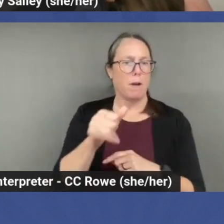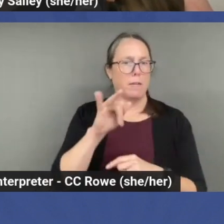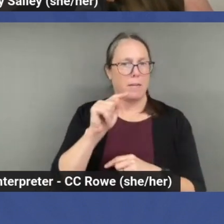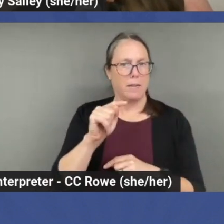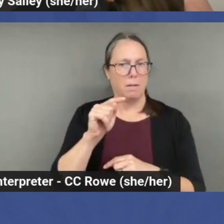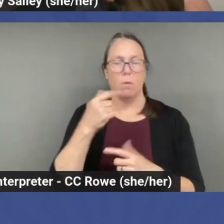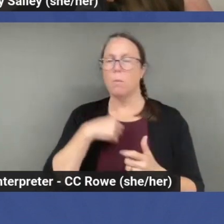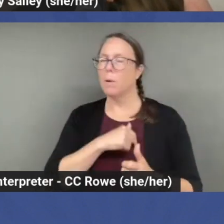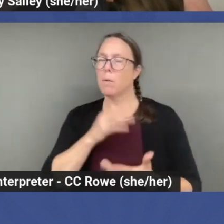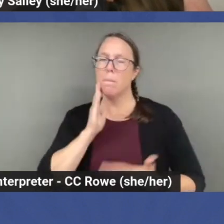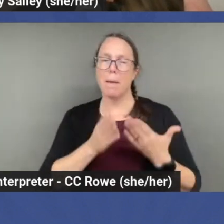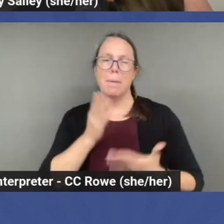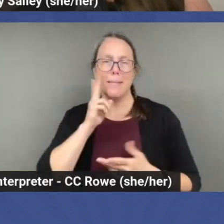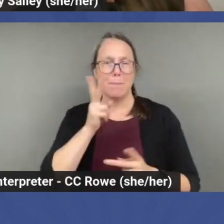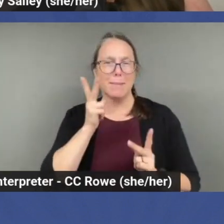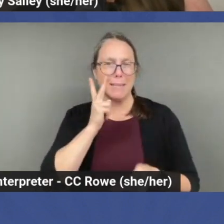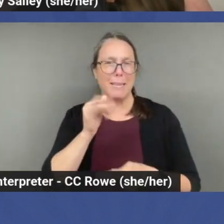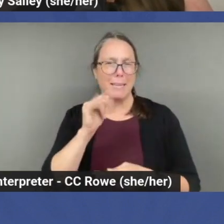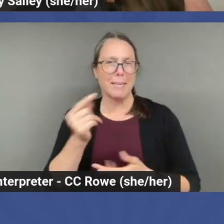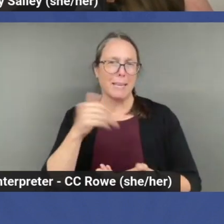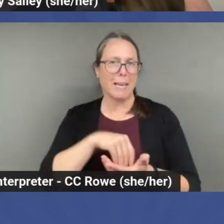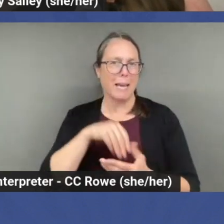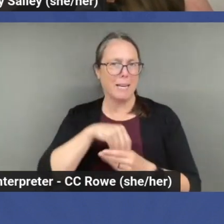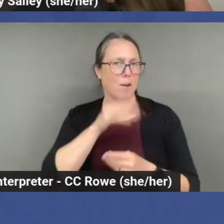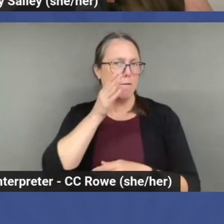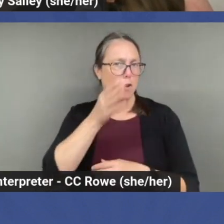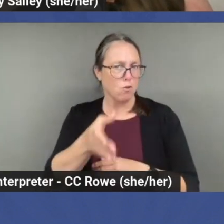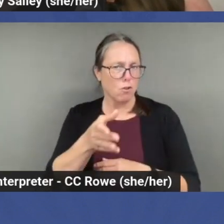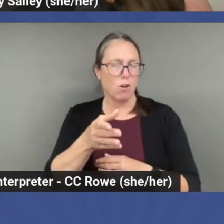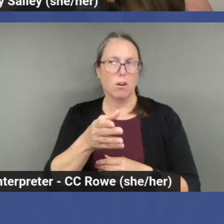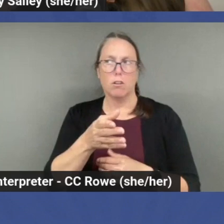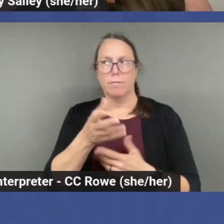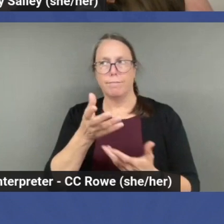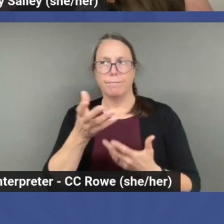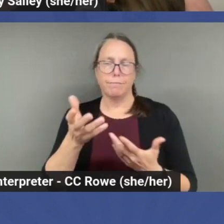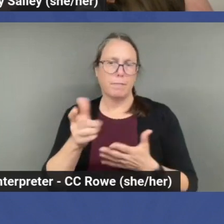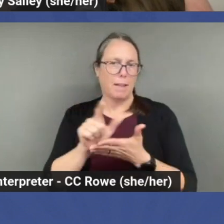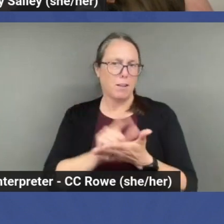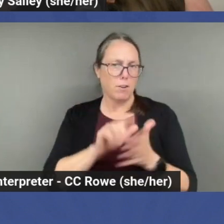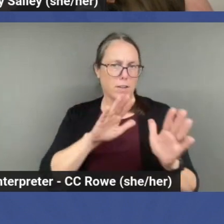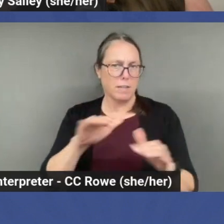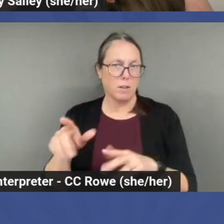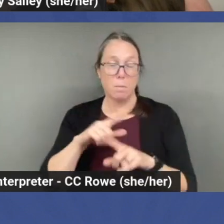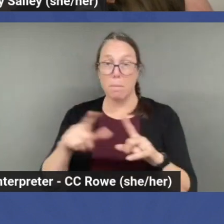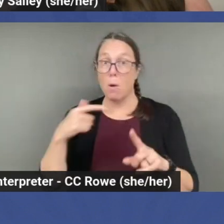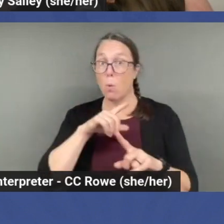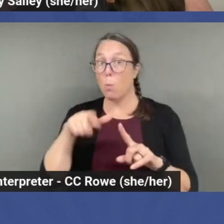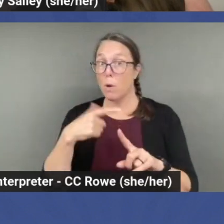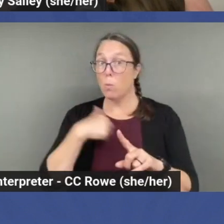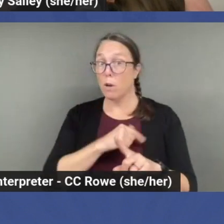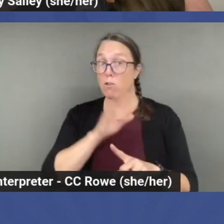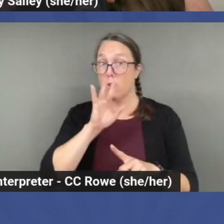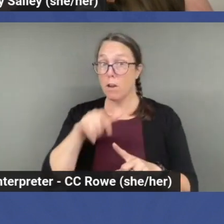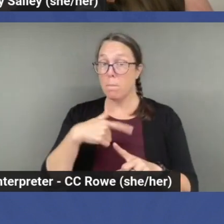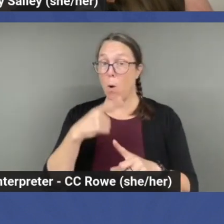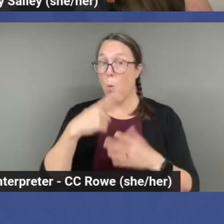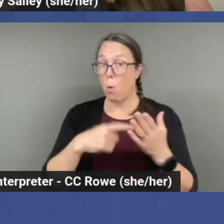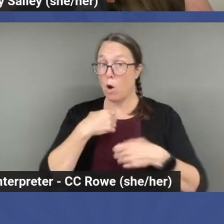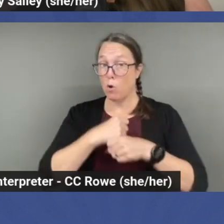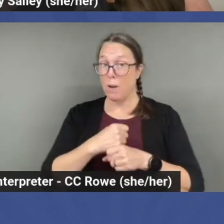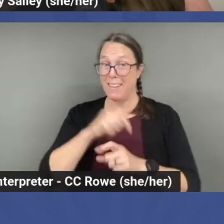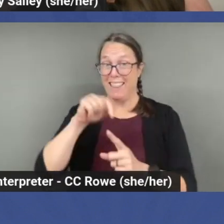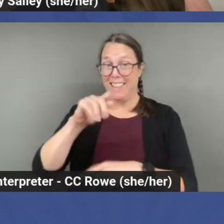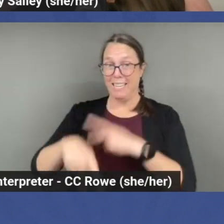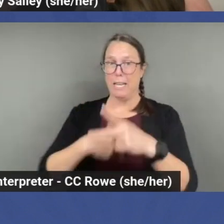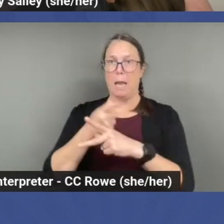But when I think about what actually creates this ecosystem that we're talking about, where Google